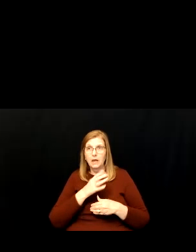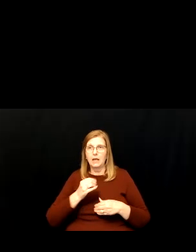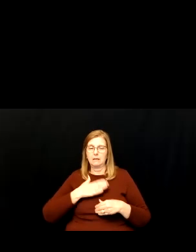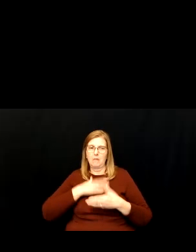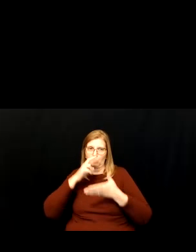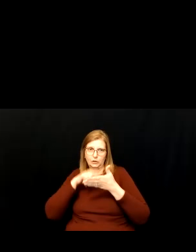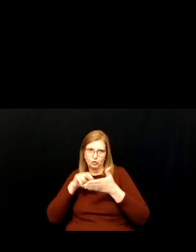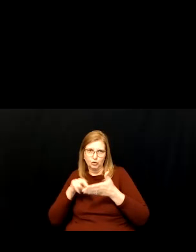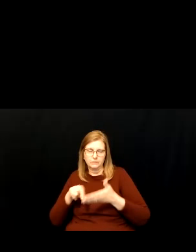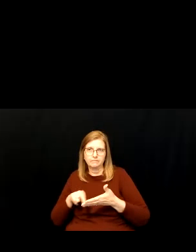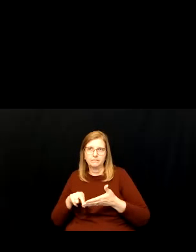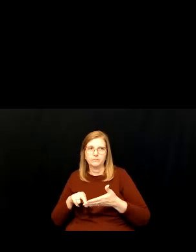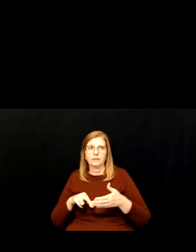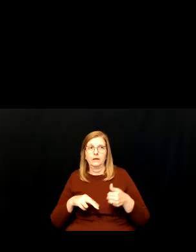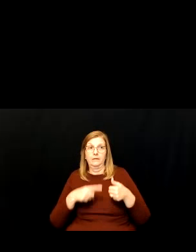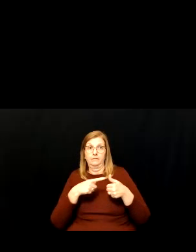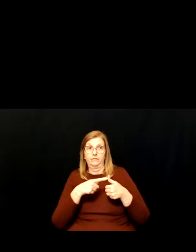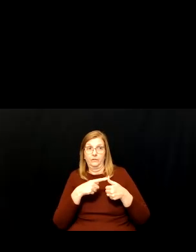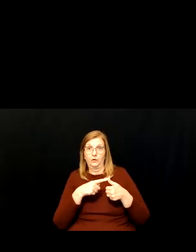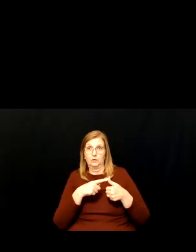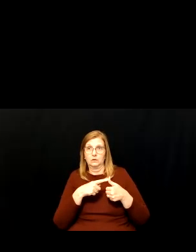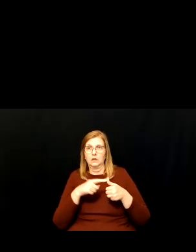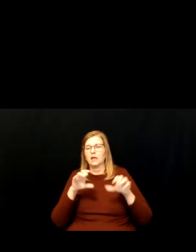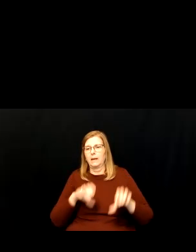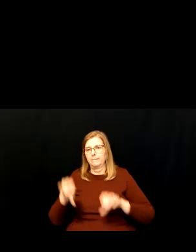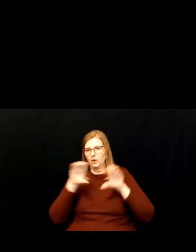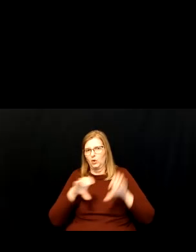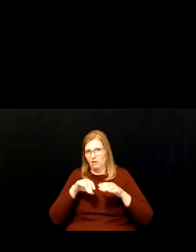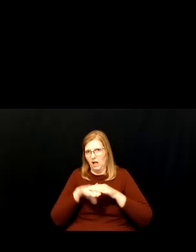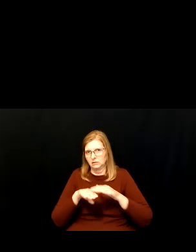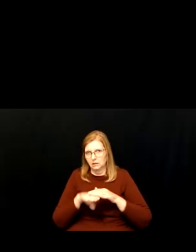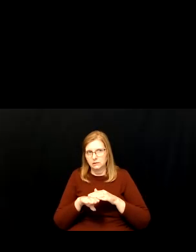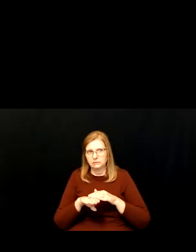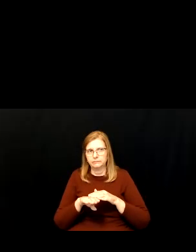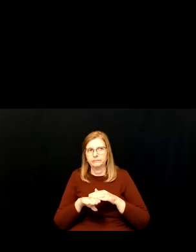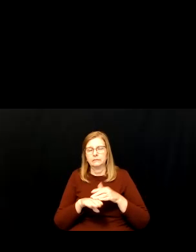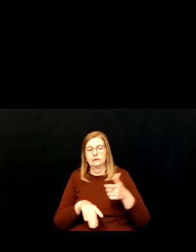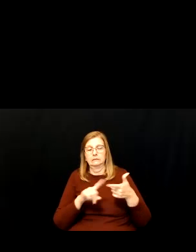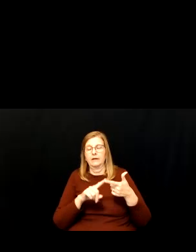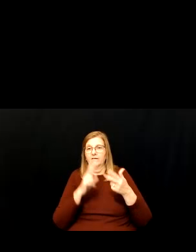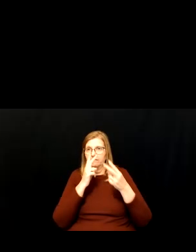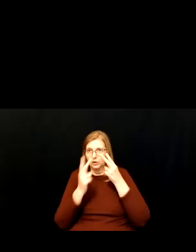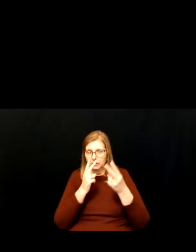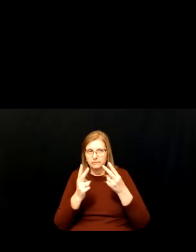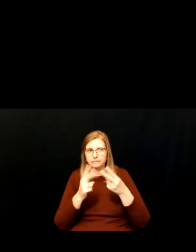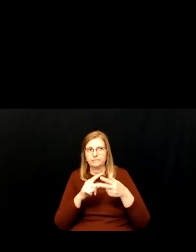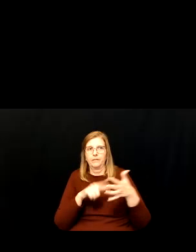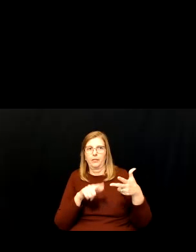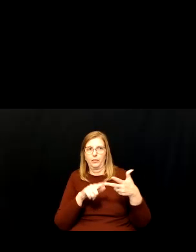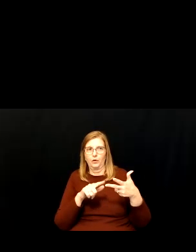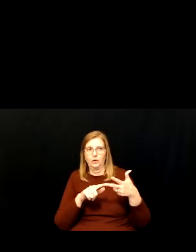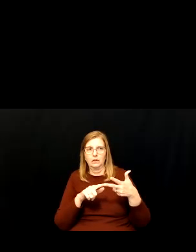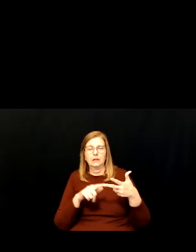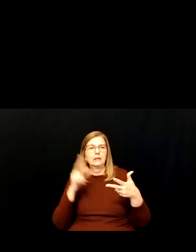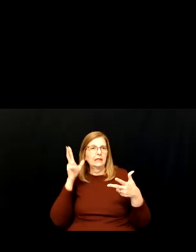research. The first of the examples is computer access. The second is vision. The third is